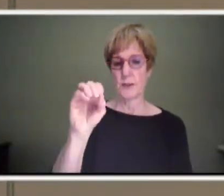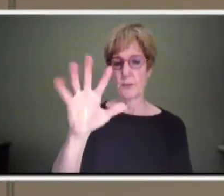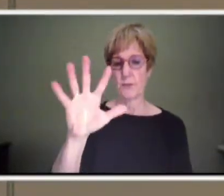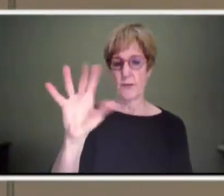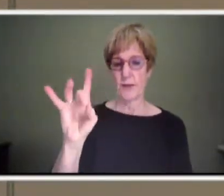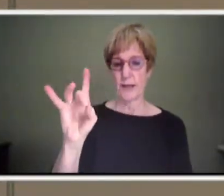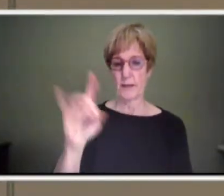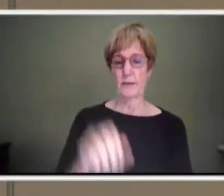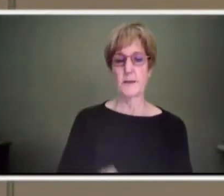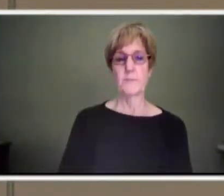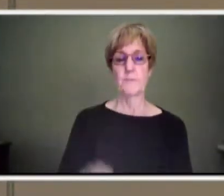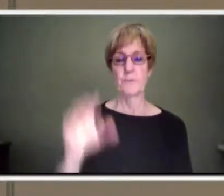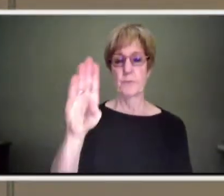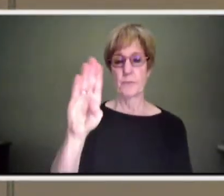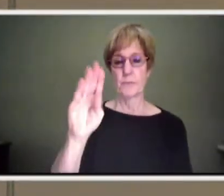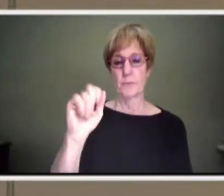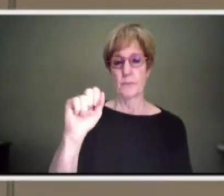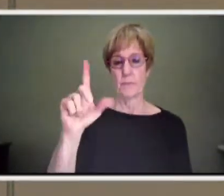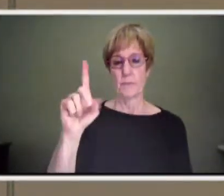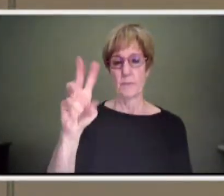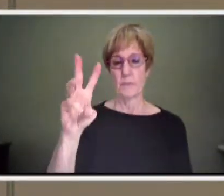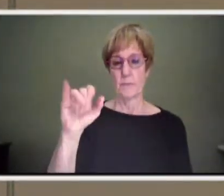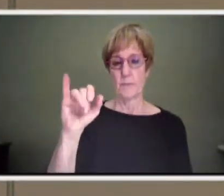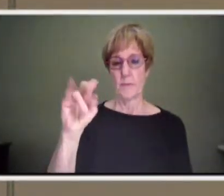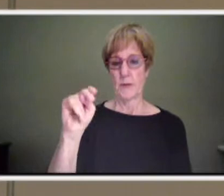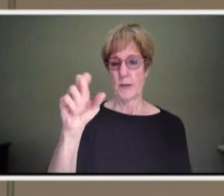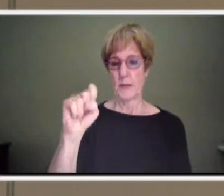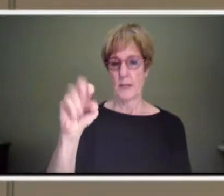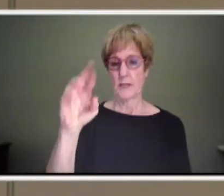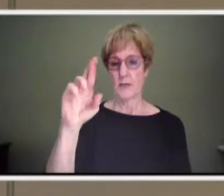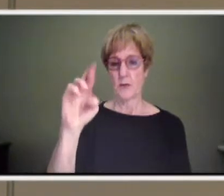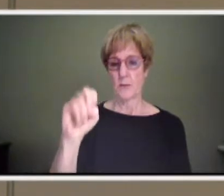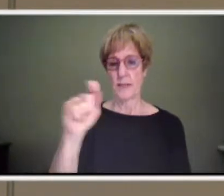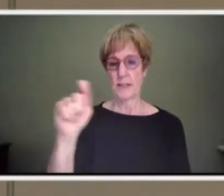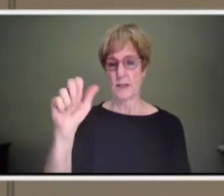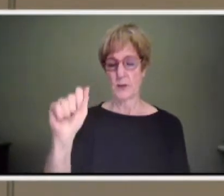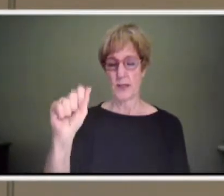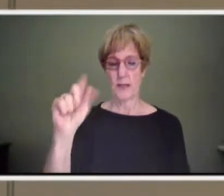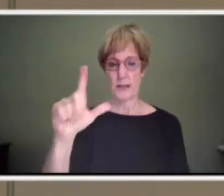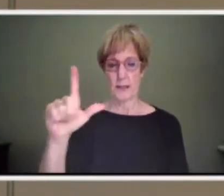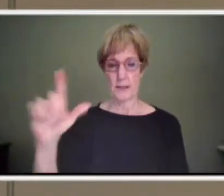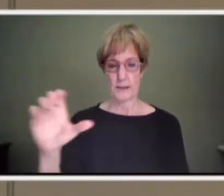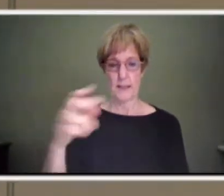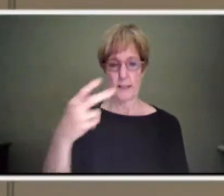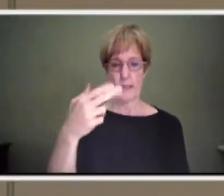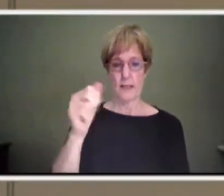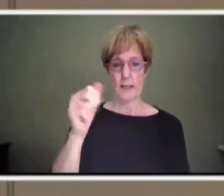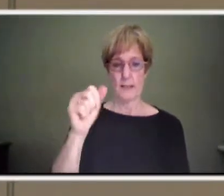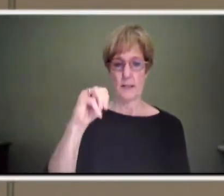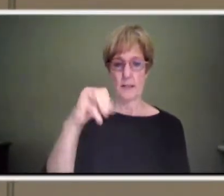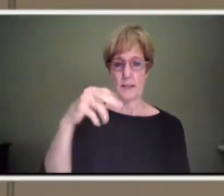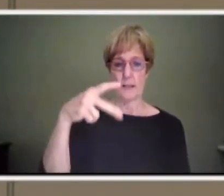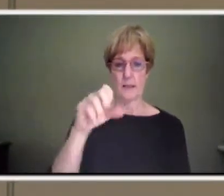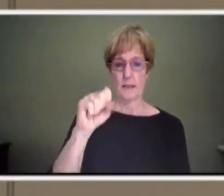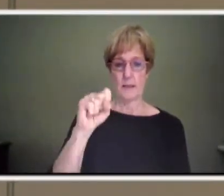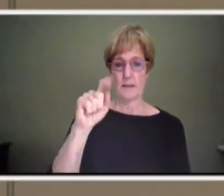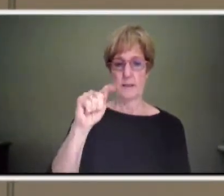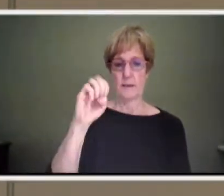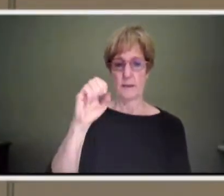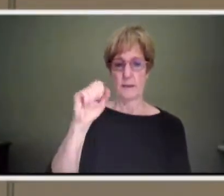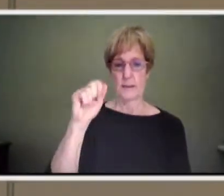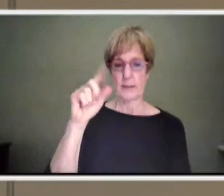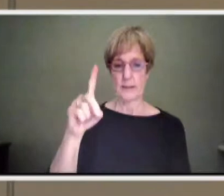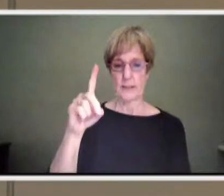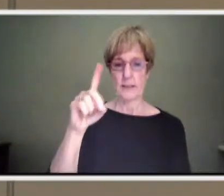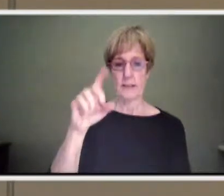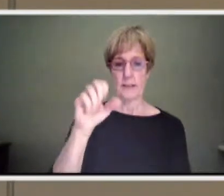2022-058 by Baldwin SRE-A LLC, Hampstead SCSRE